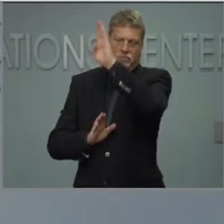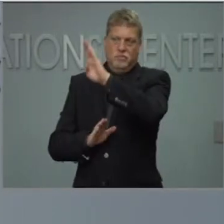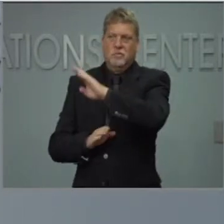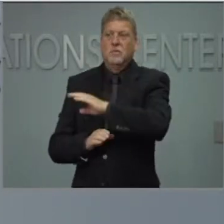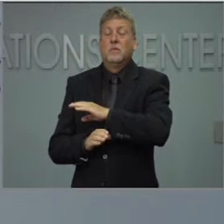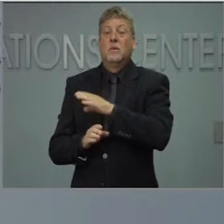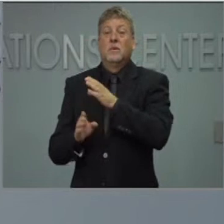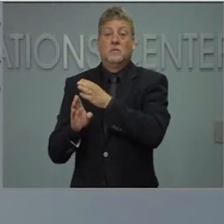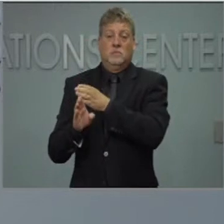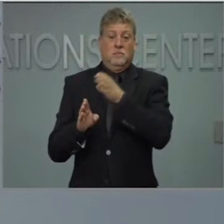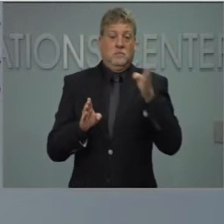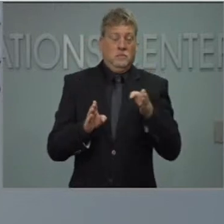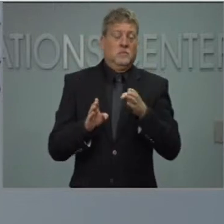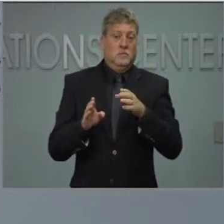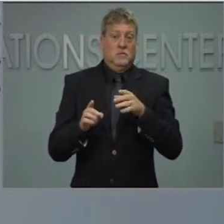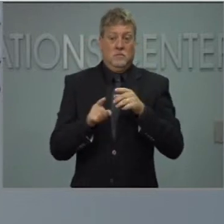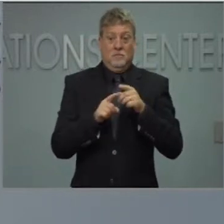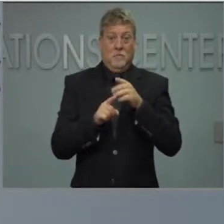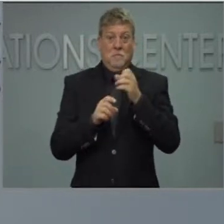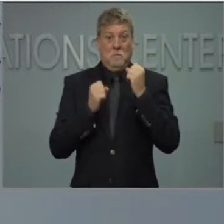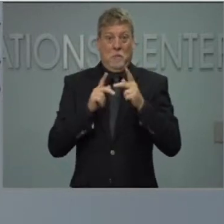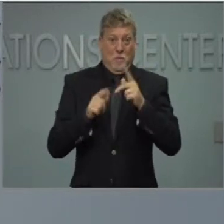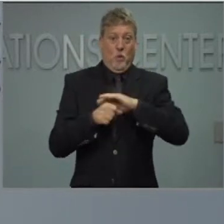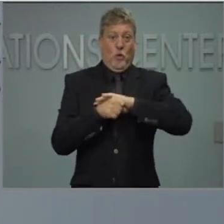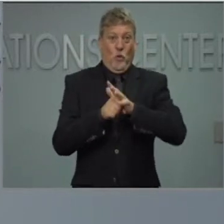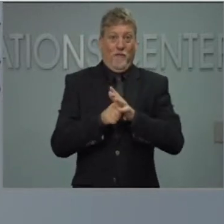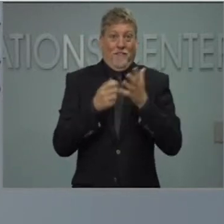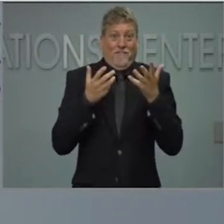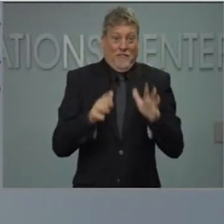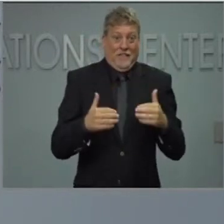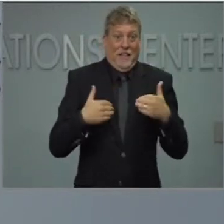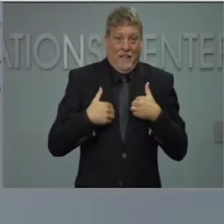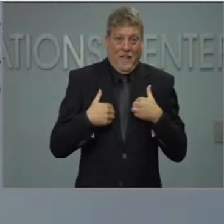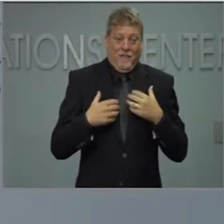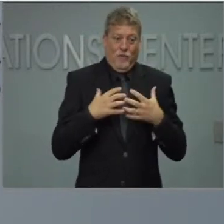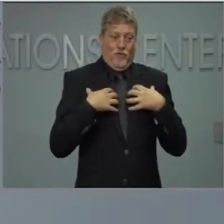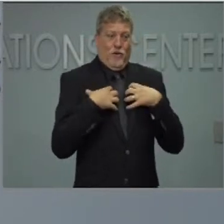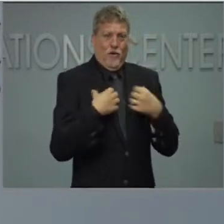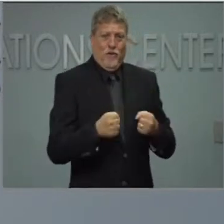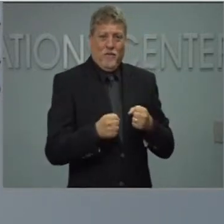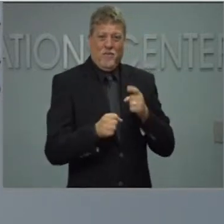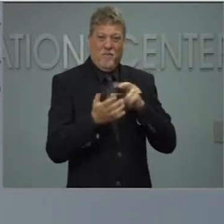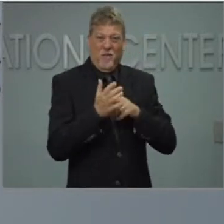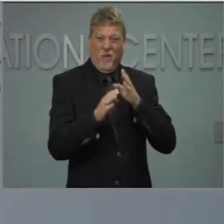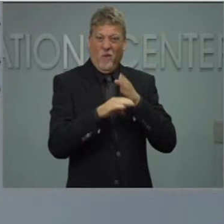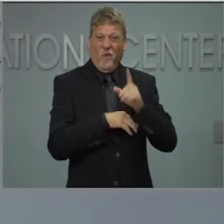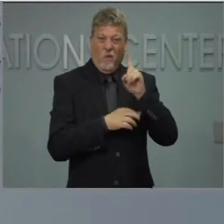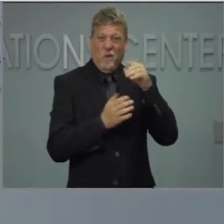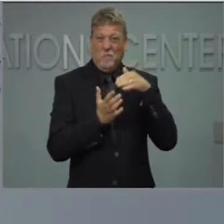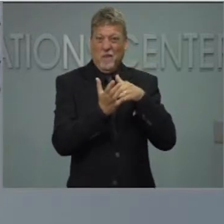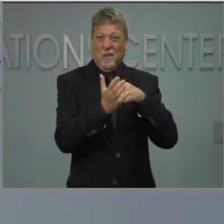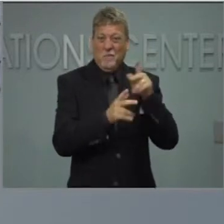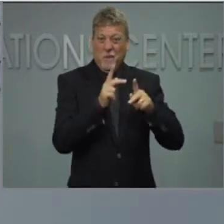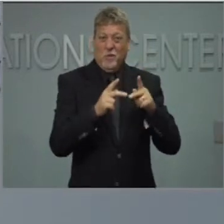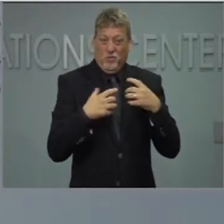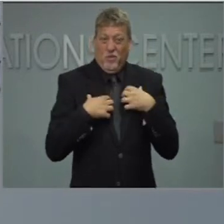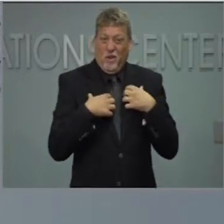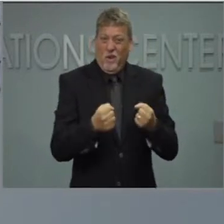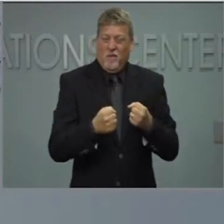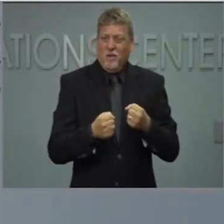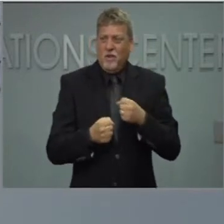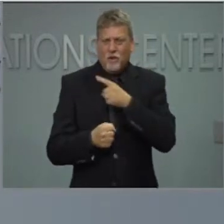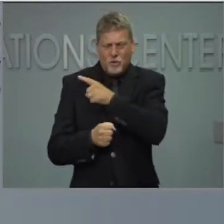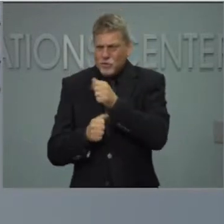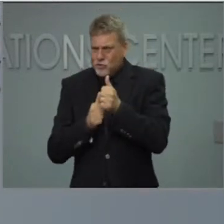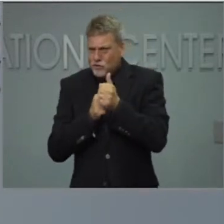recovered from COVID-19. So my question to start is, what is being done to kind of track the level of natural immunity that